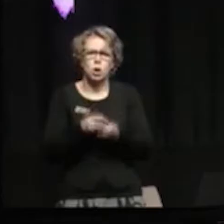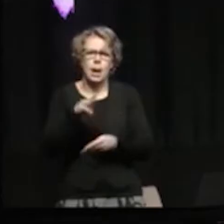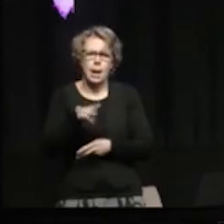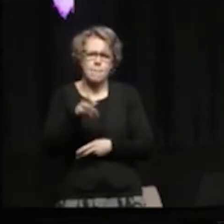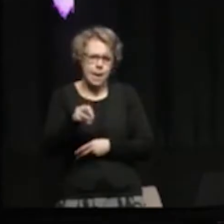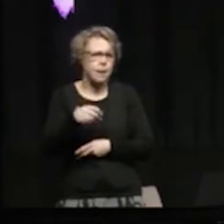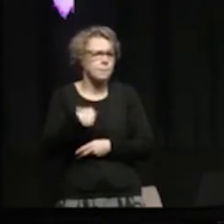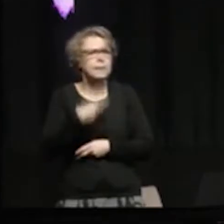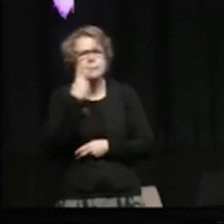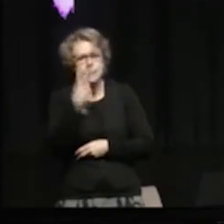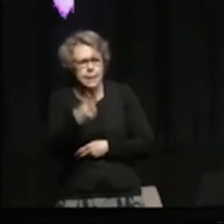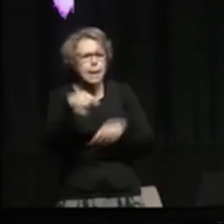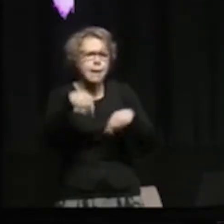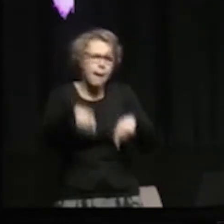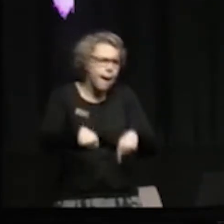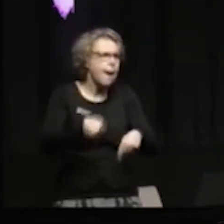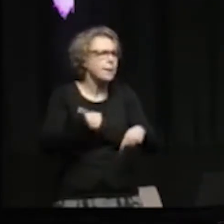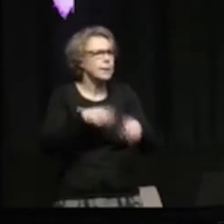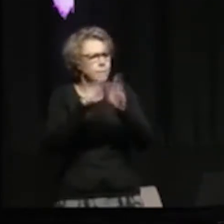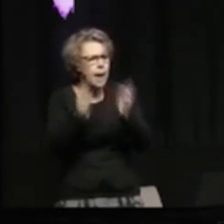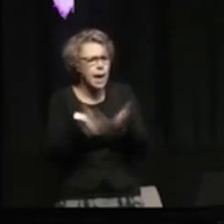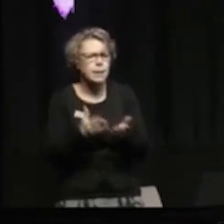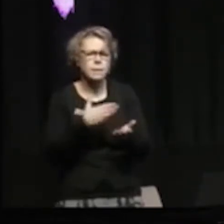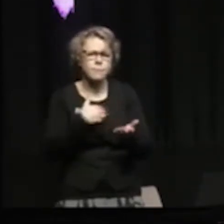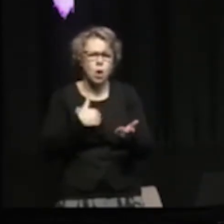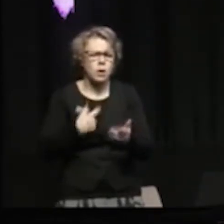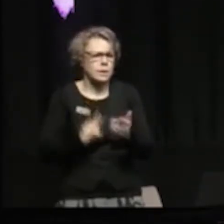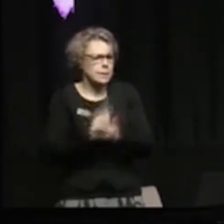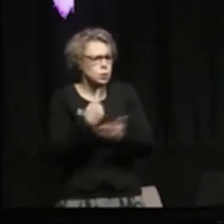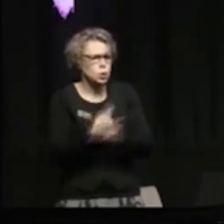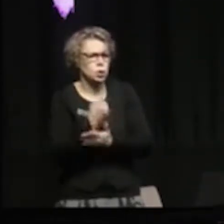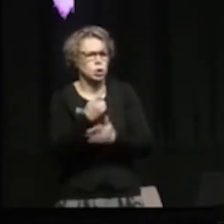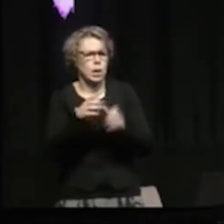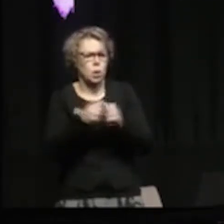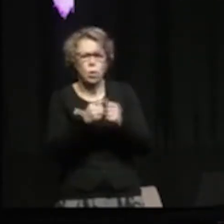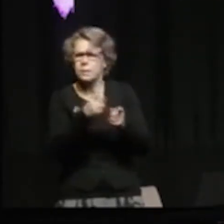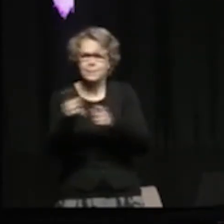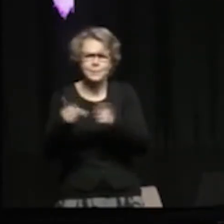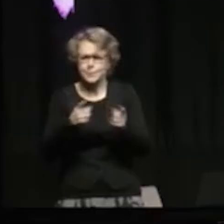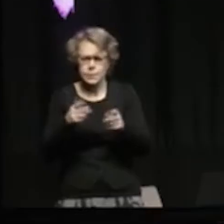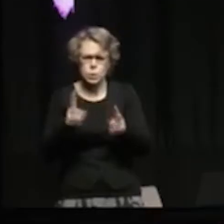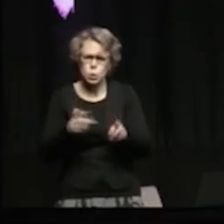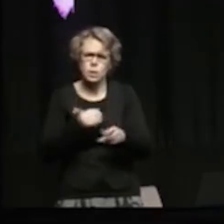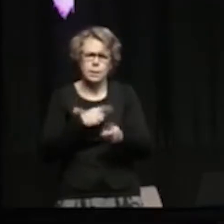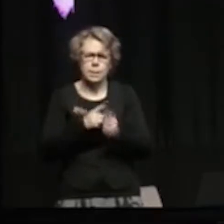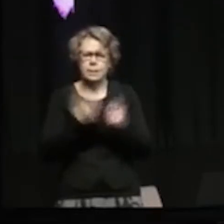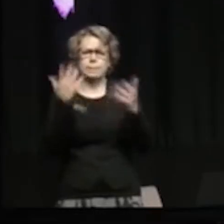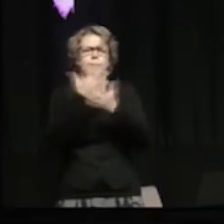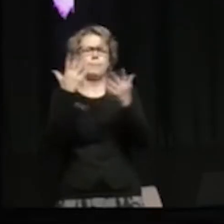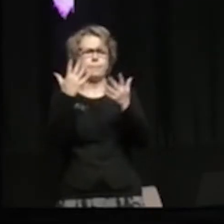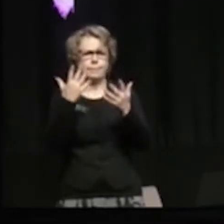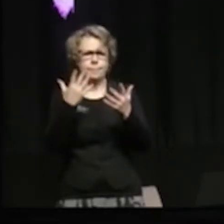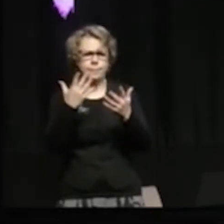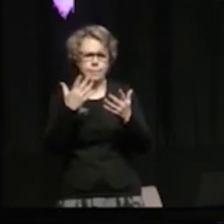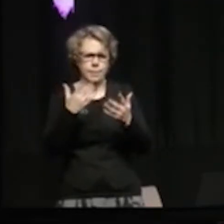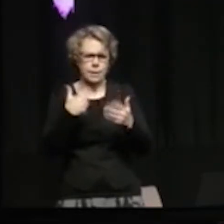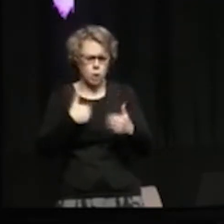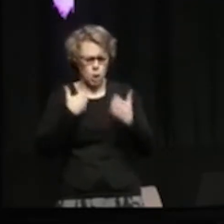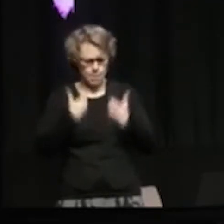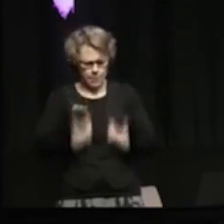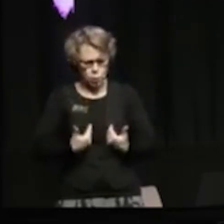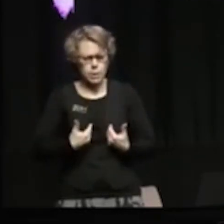the human rights, that there is a feeling that because of what we see here, what we're involved, our resources, that somewhere, and